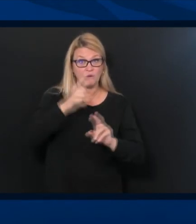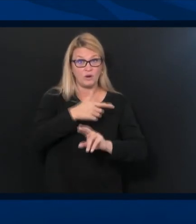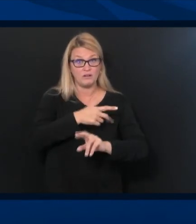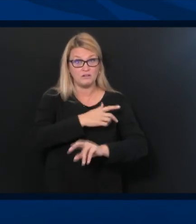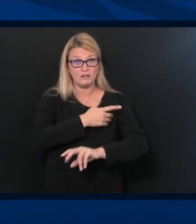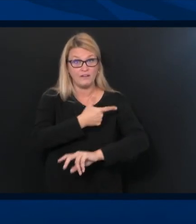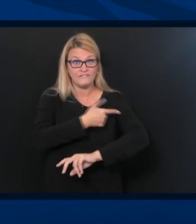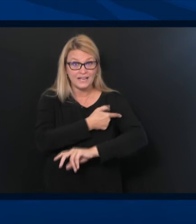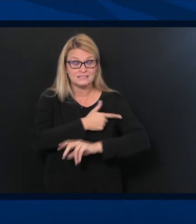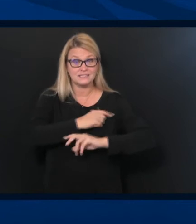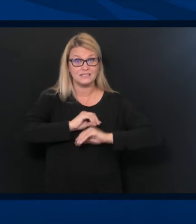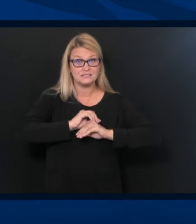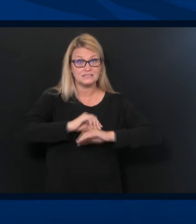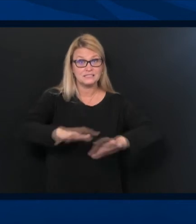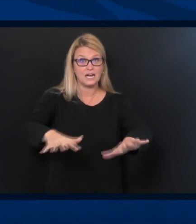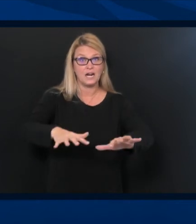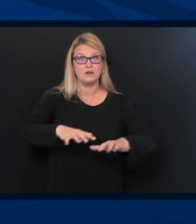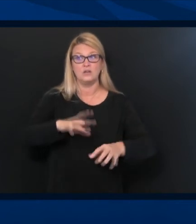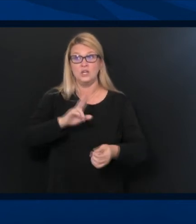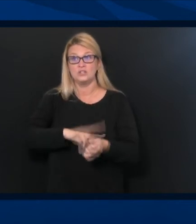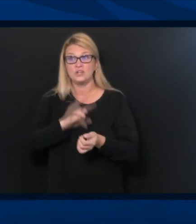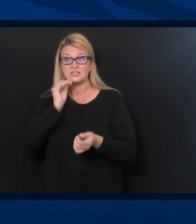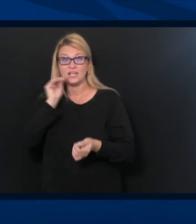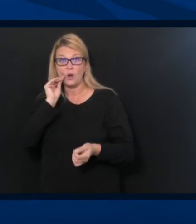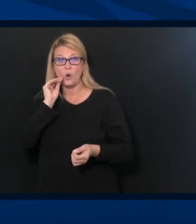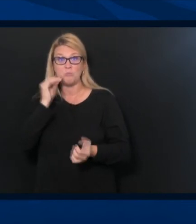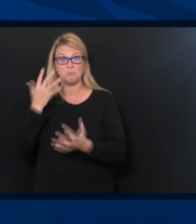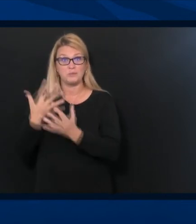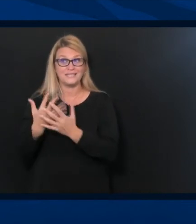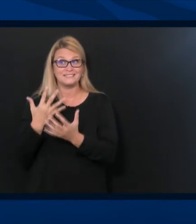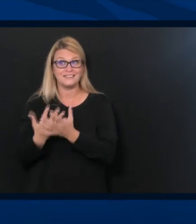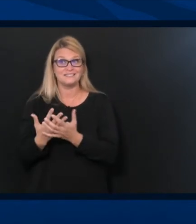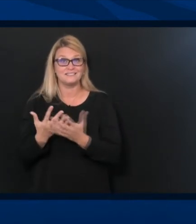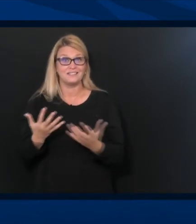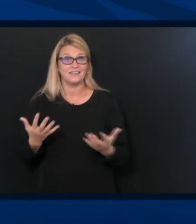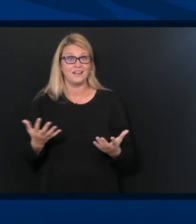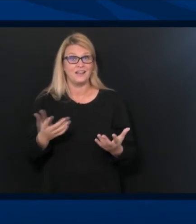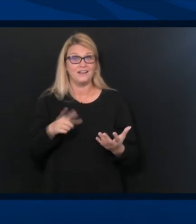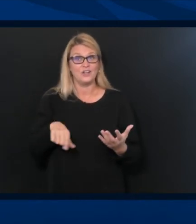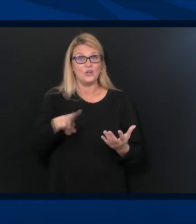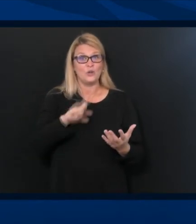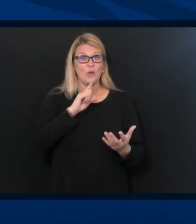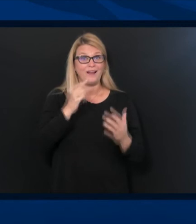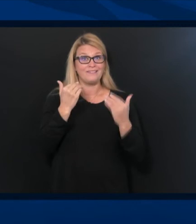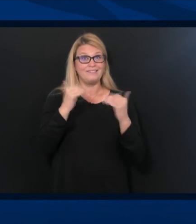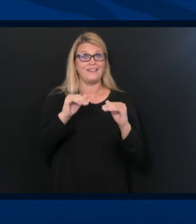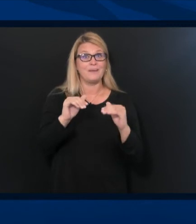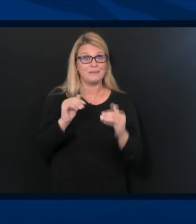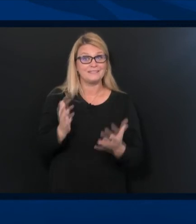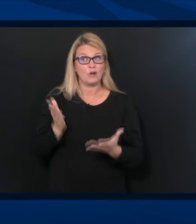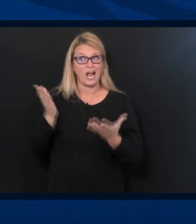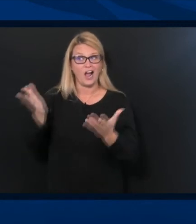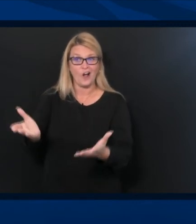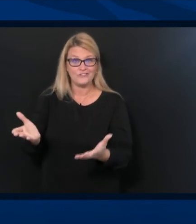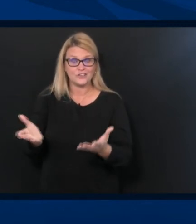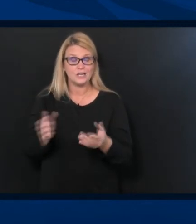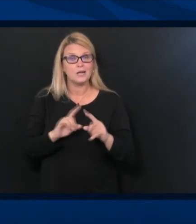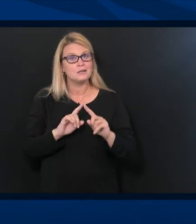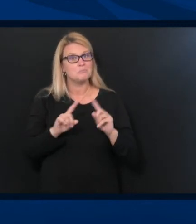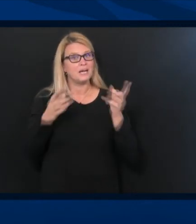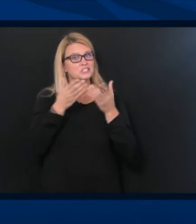or prisons, you're sort of limited in having to go to those places to offer a vaccine. But with the